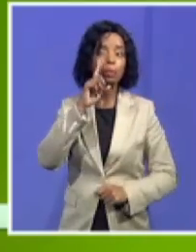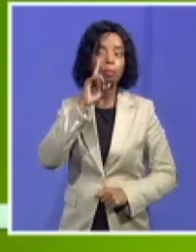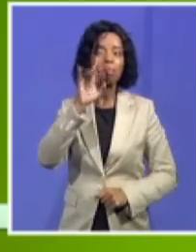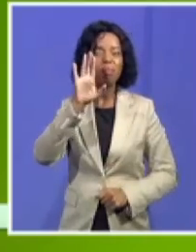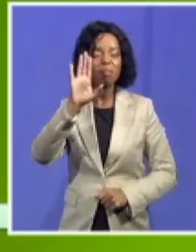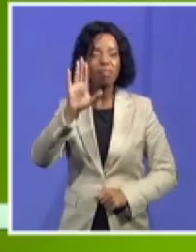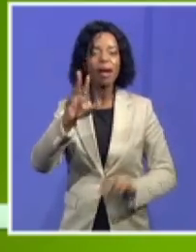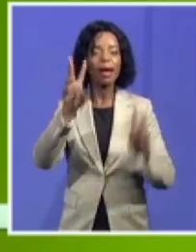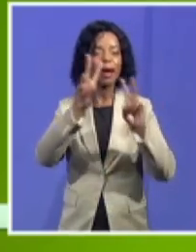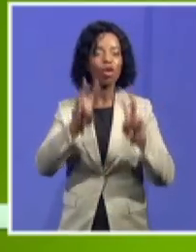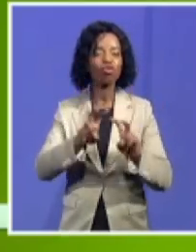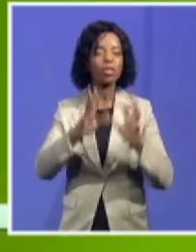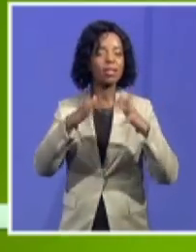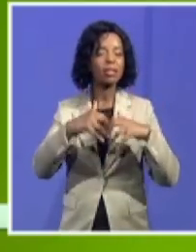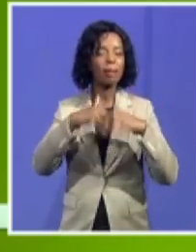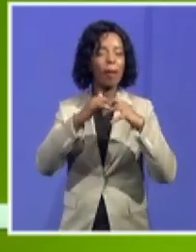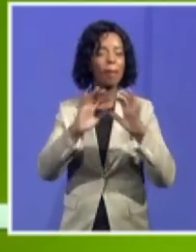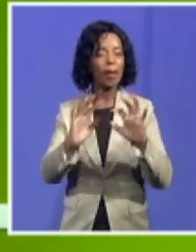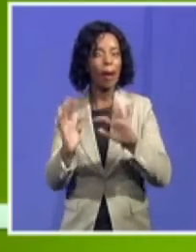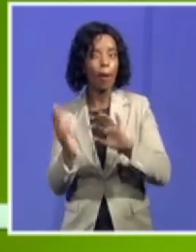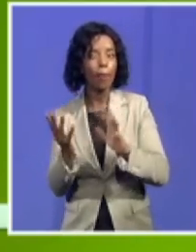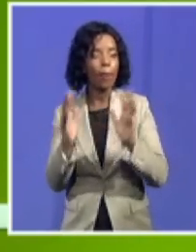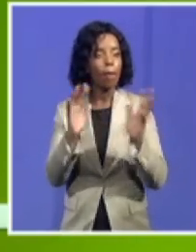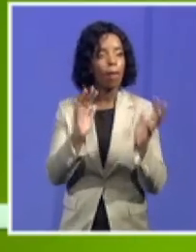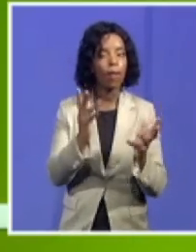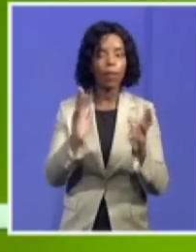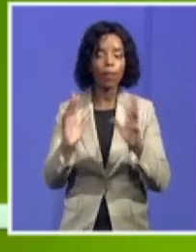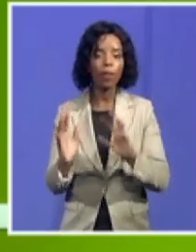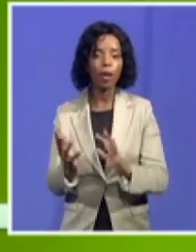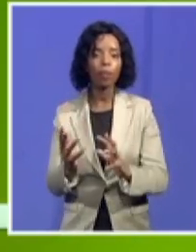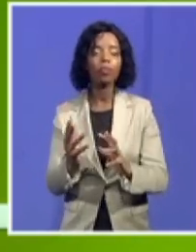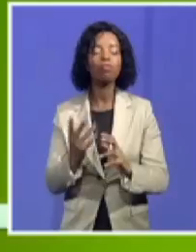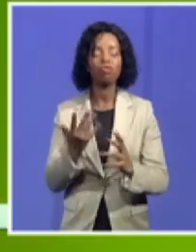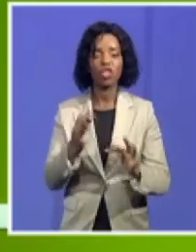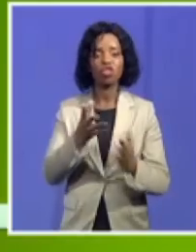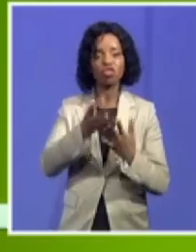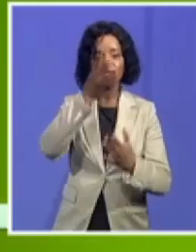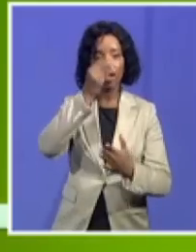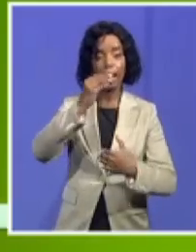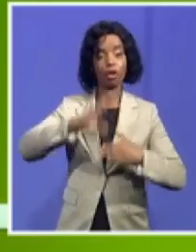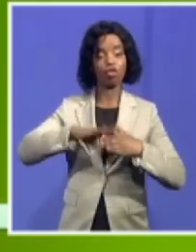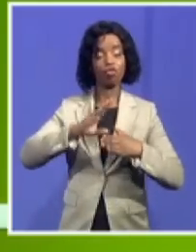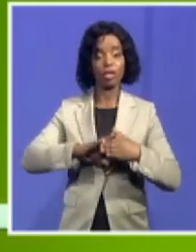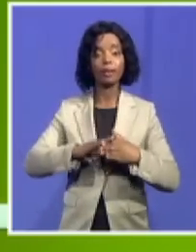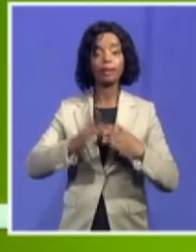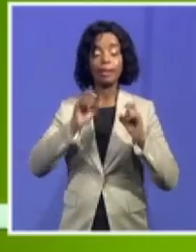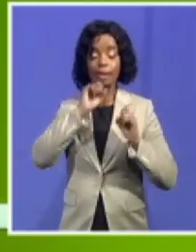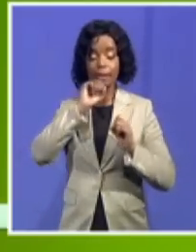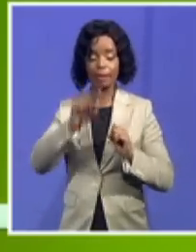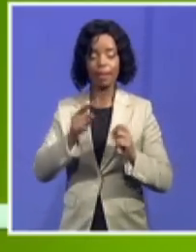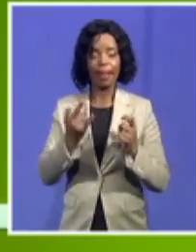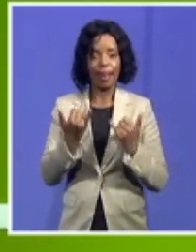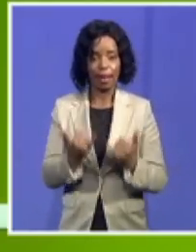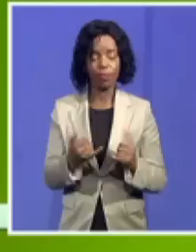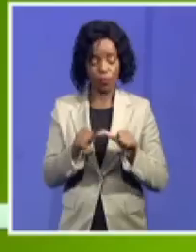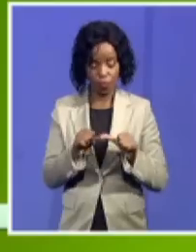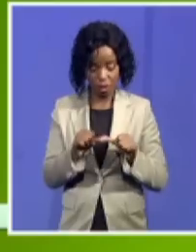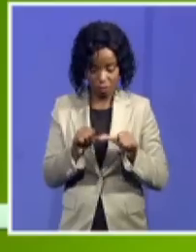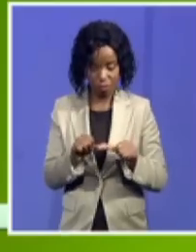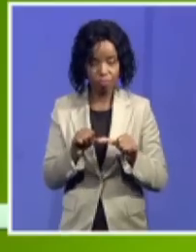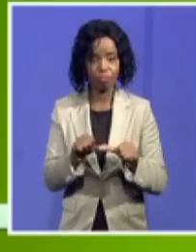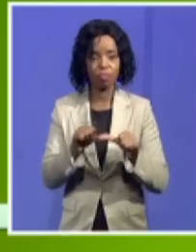we've learned lessons, and it is for this reason that we are moving ahead with this transformation.